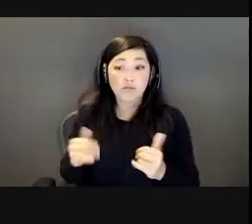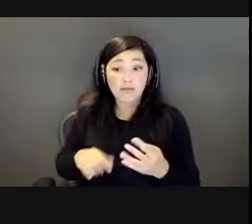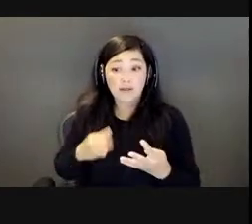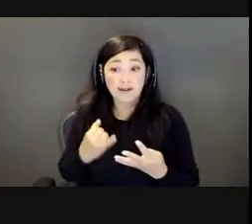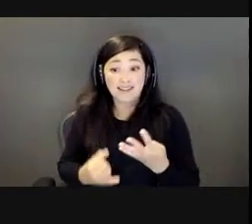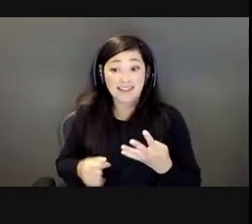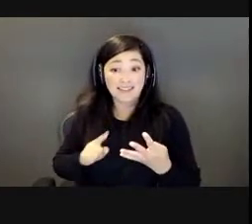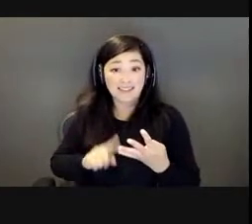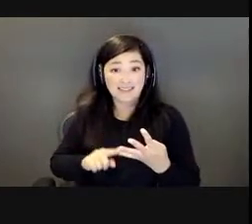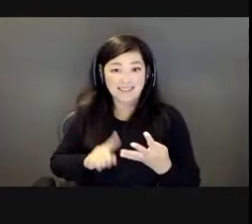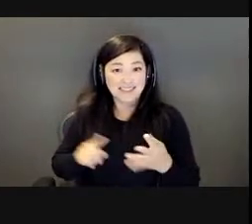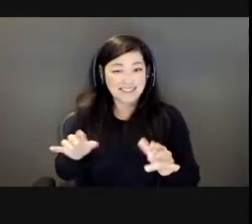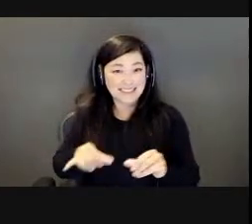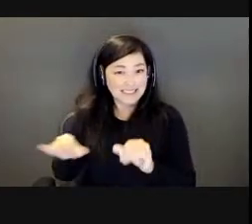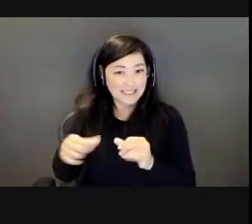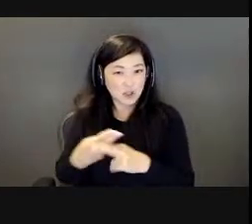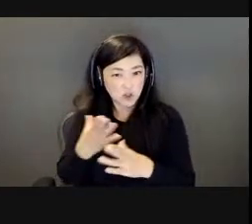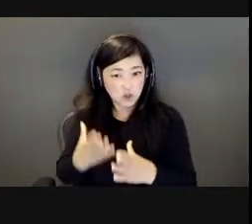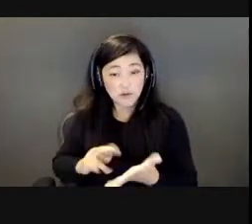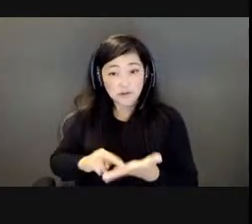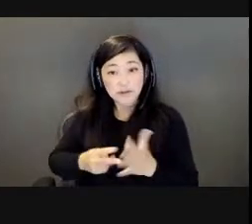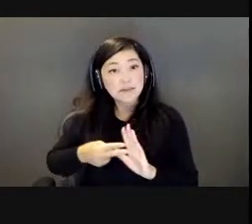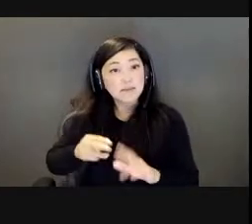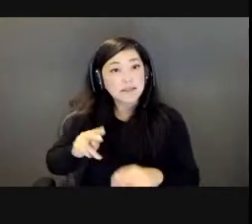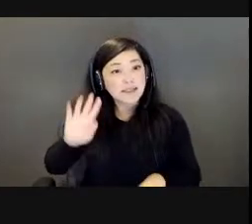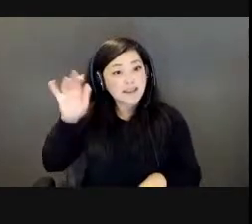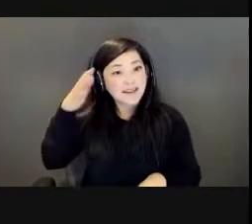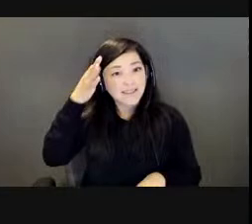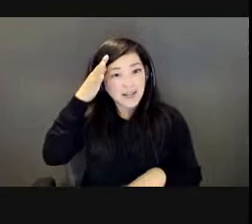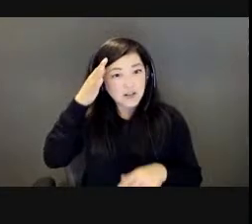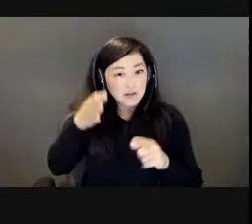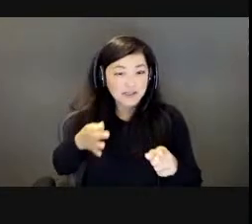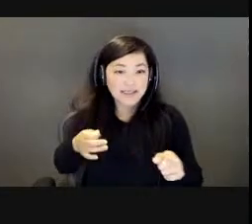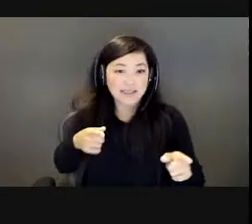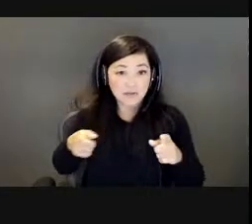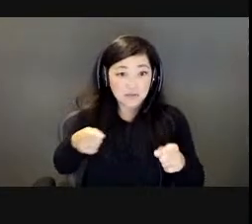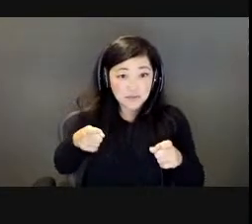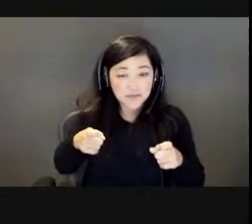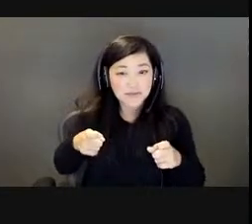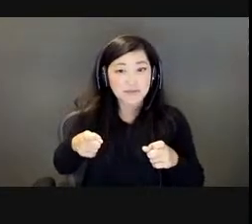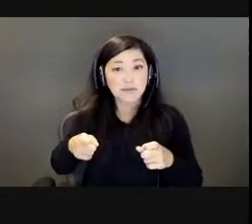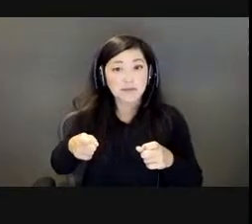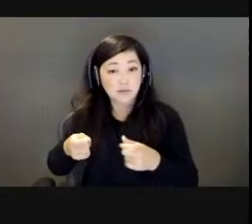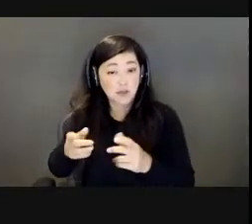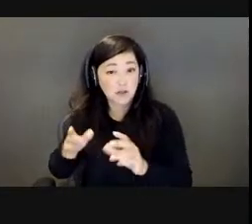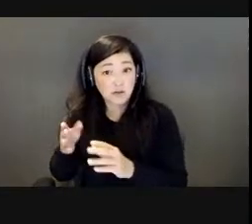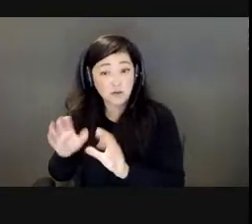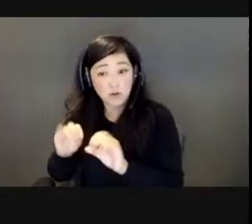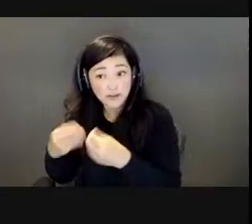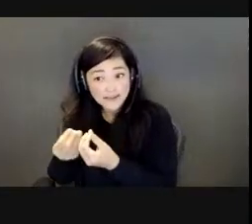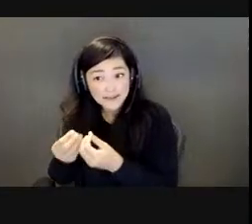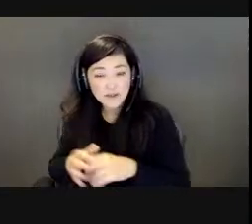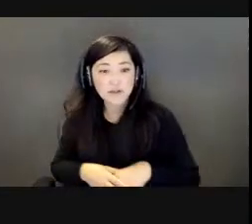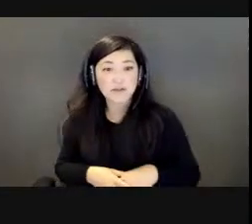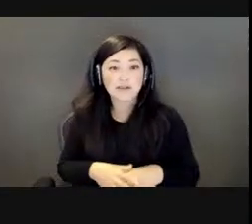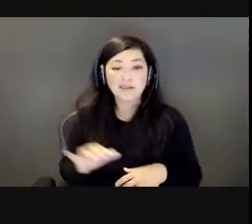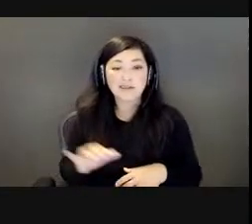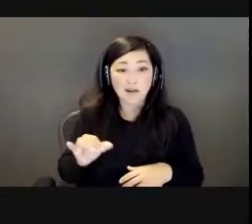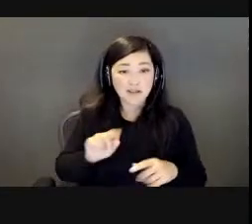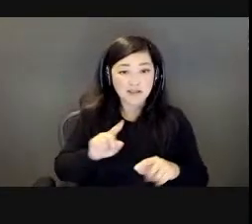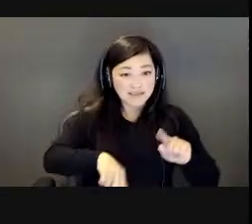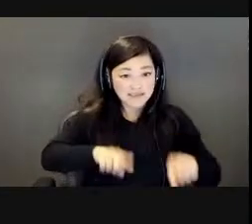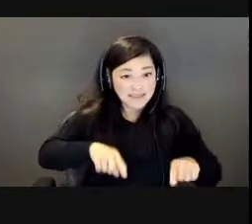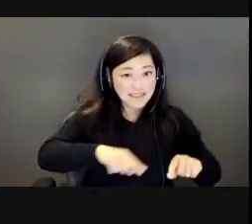really critical. Federally regulated industry and workplaces, federally regulated public sector bodies, municipalities